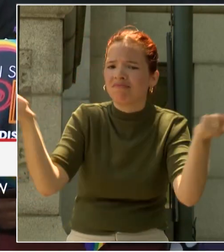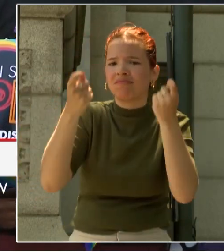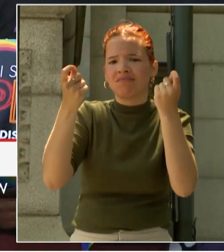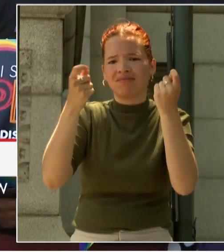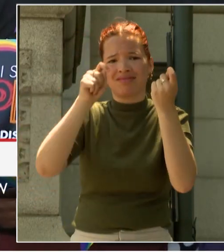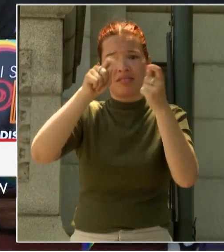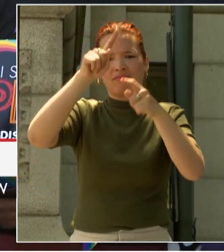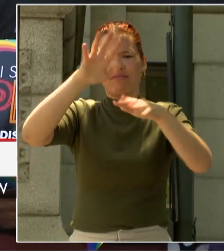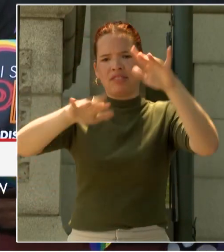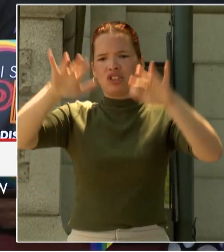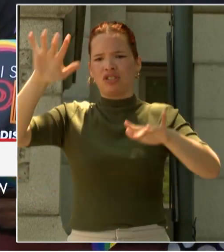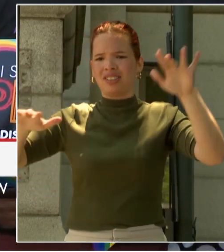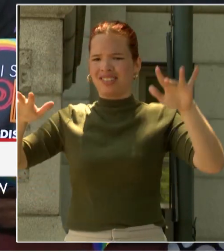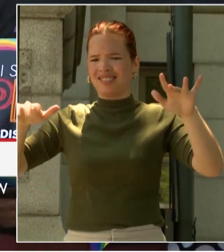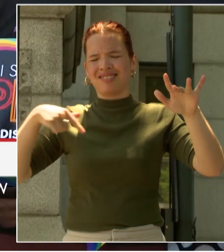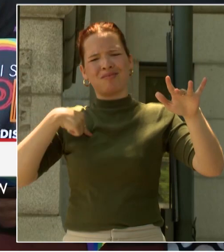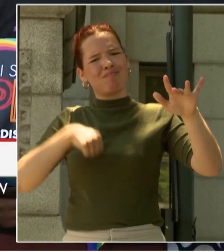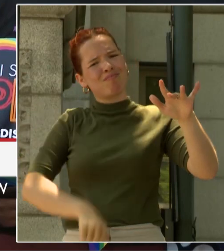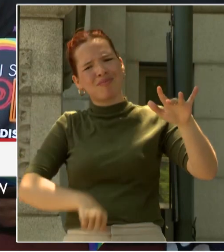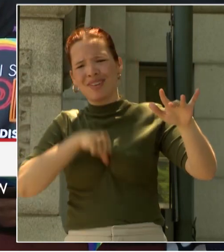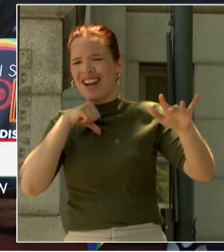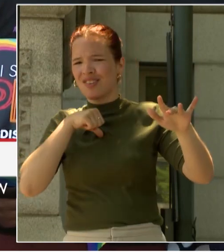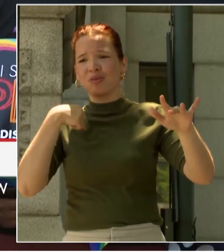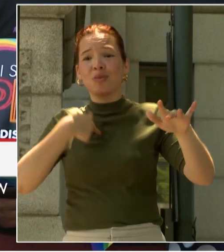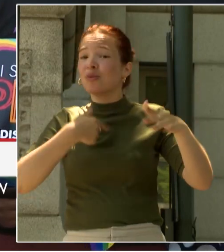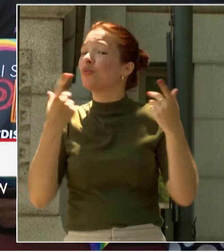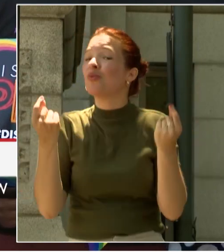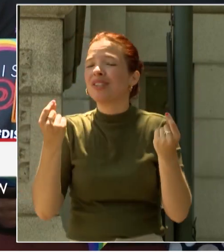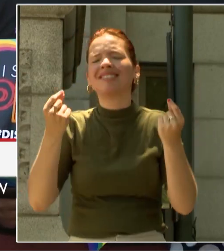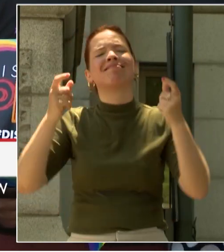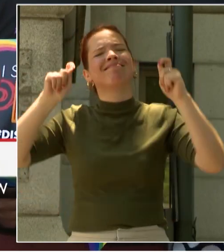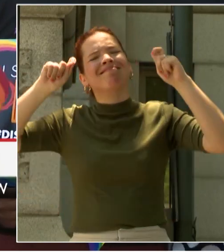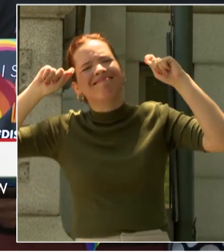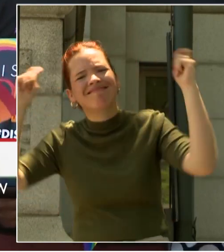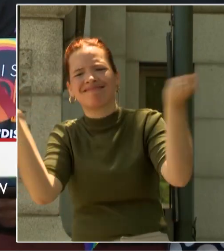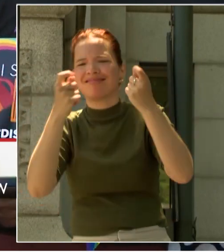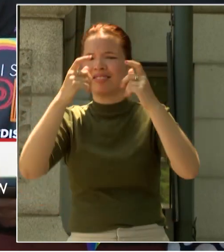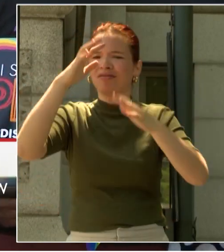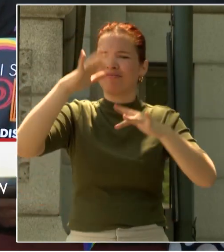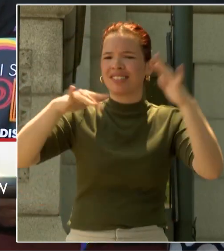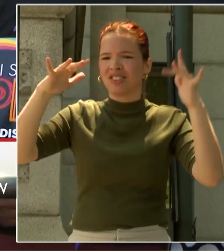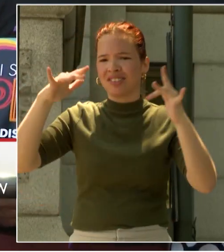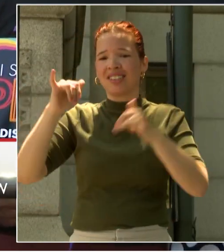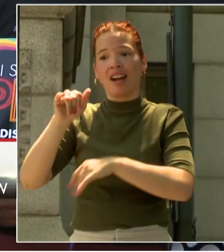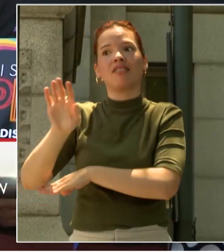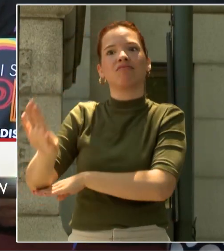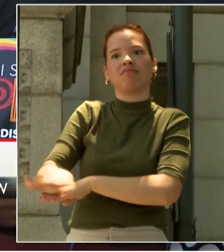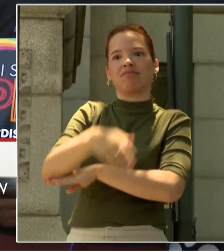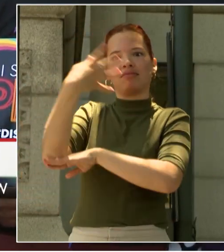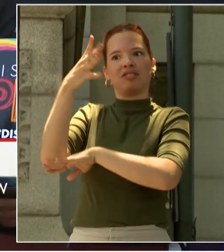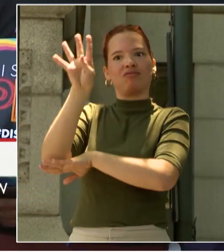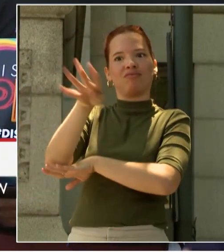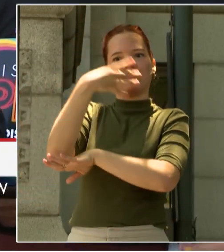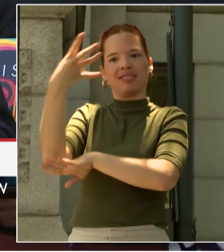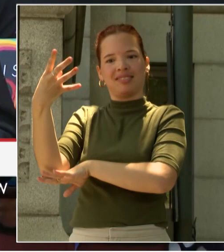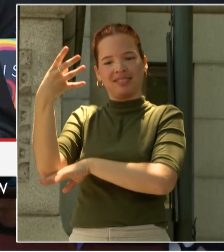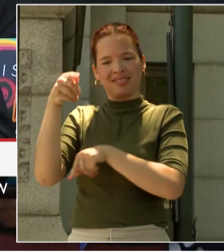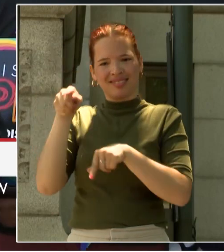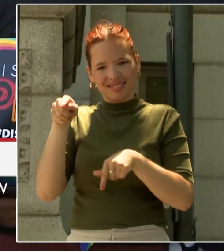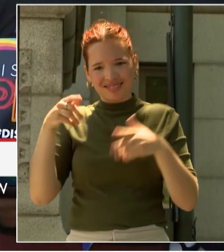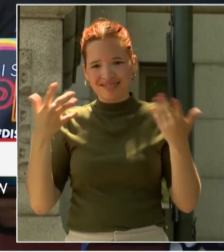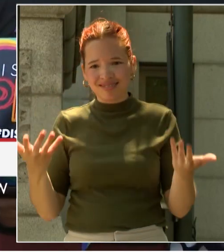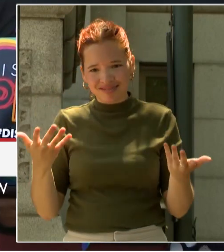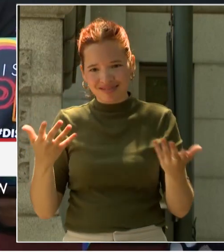celebrate that diversity. And that's why we're raising this flag today at the Wilson Building at our state